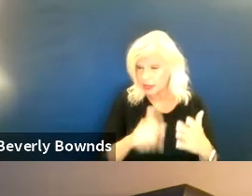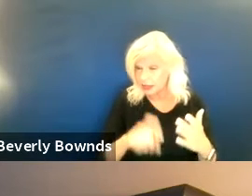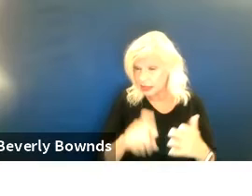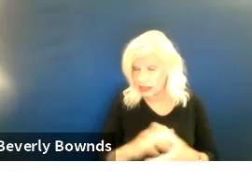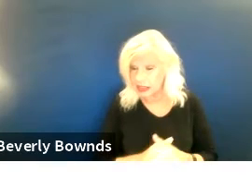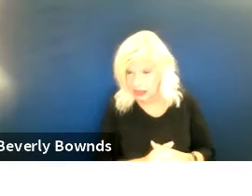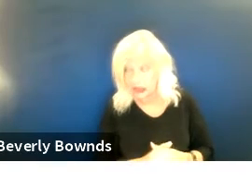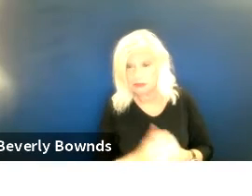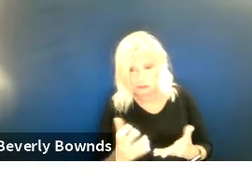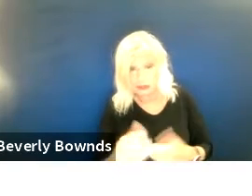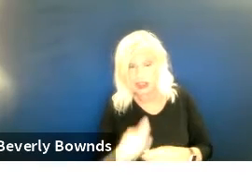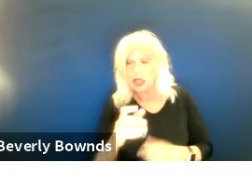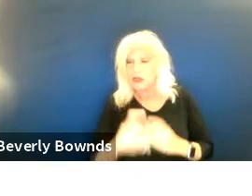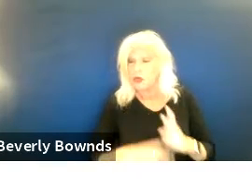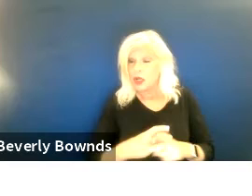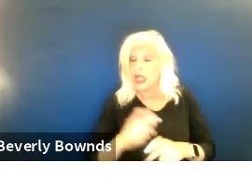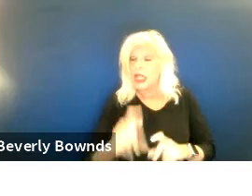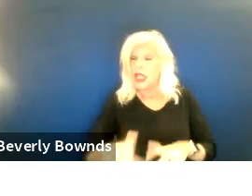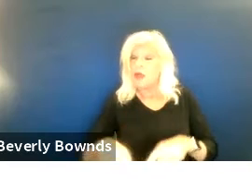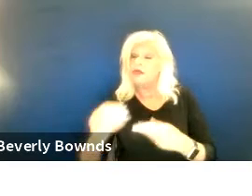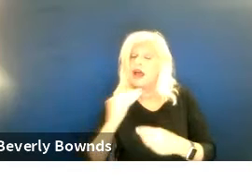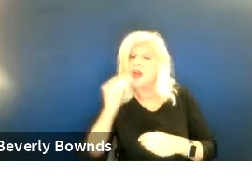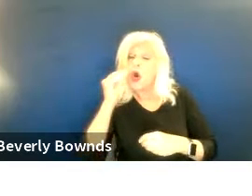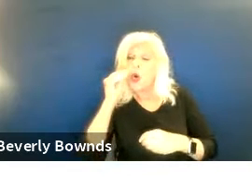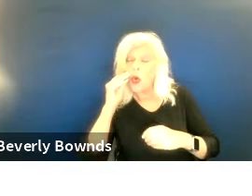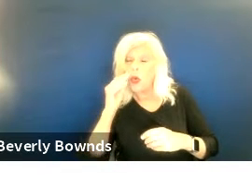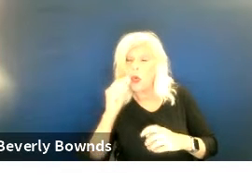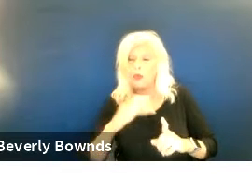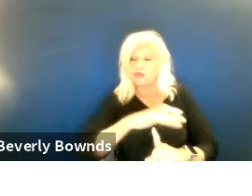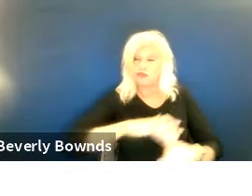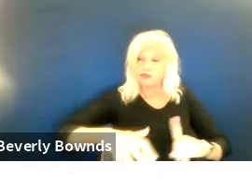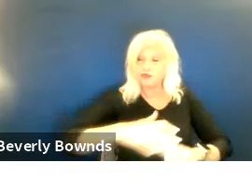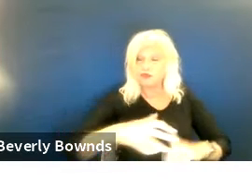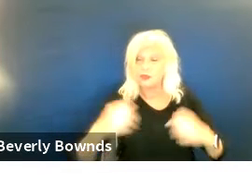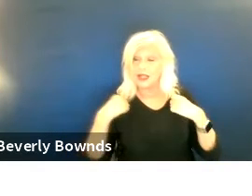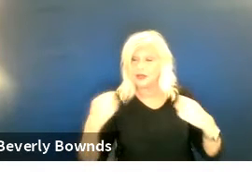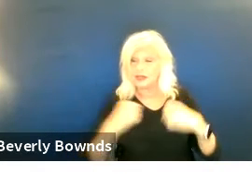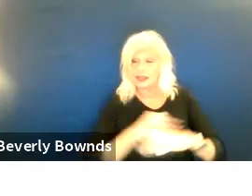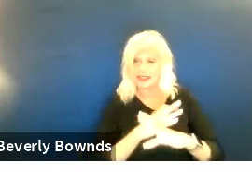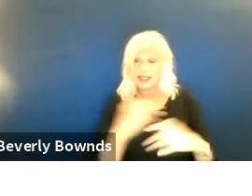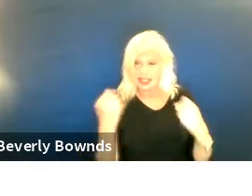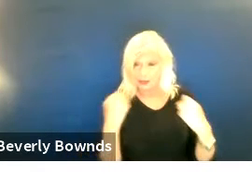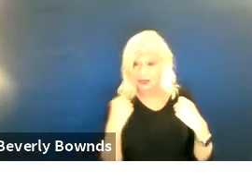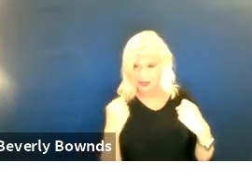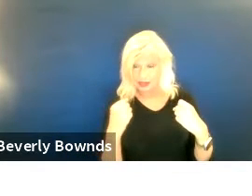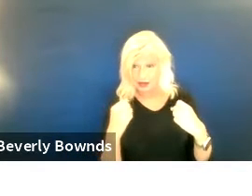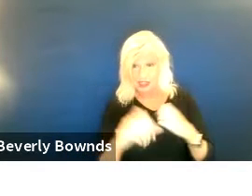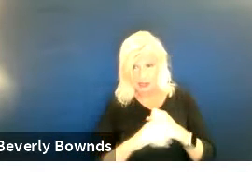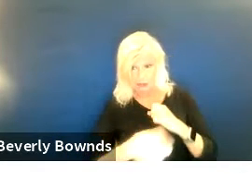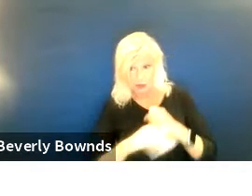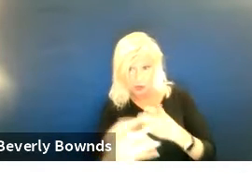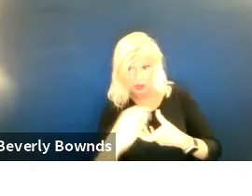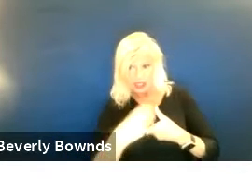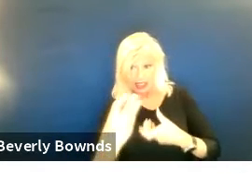other words, can delivery of home-based exercise, or what we refer to as tele-exercise, promote engagement in